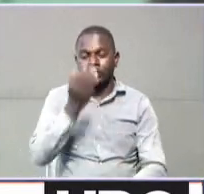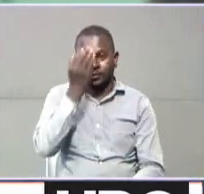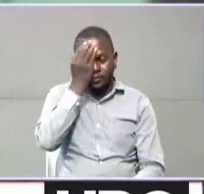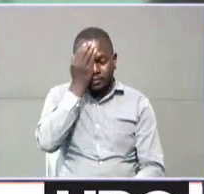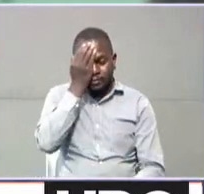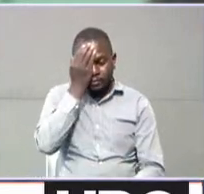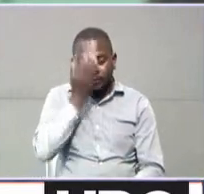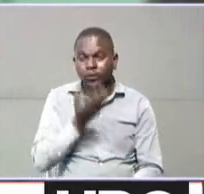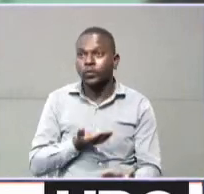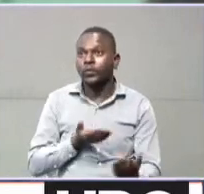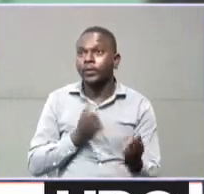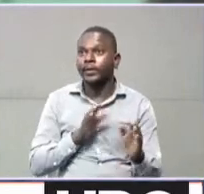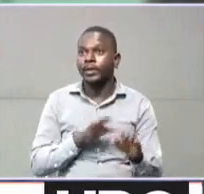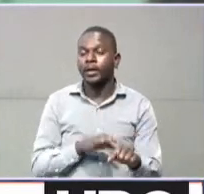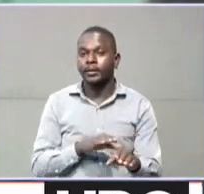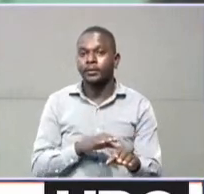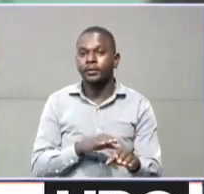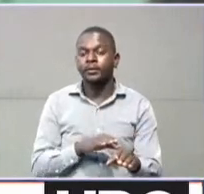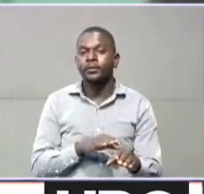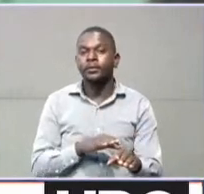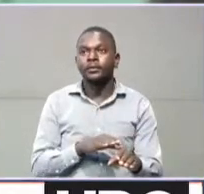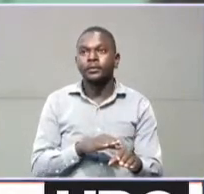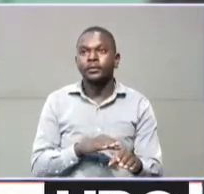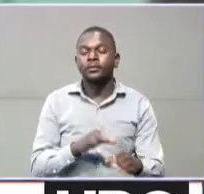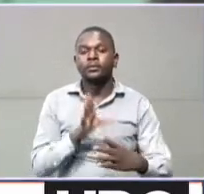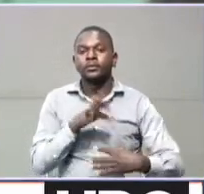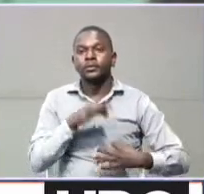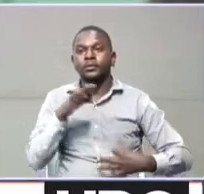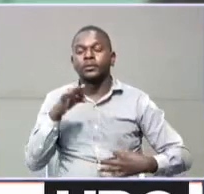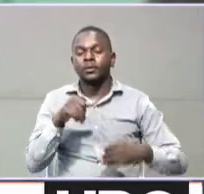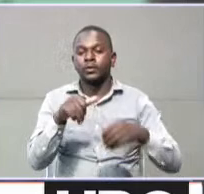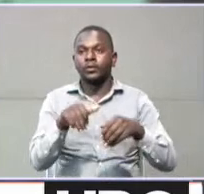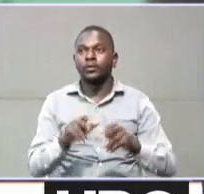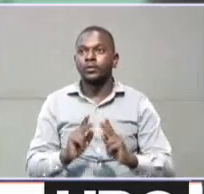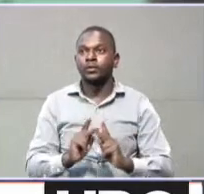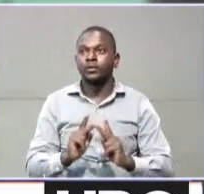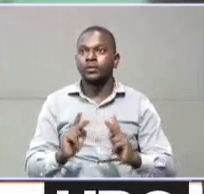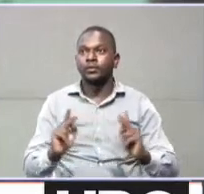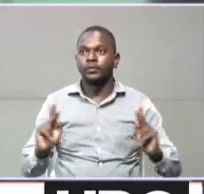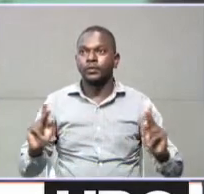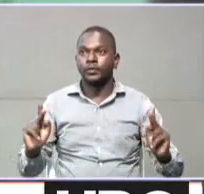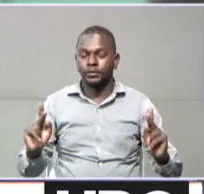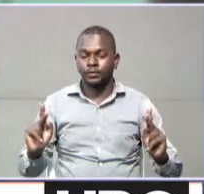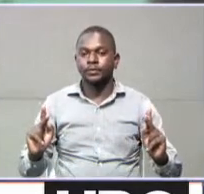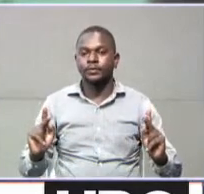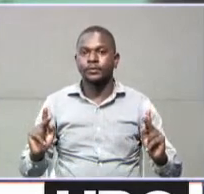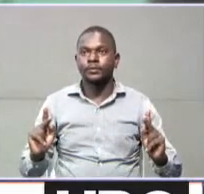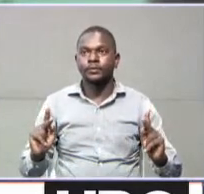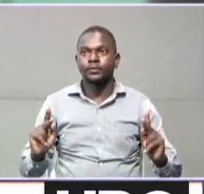who lost his life may he so rest in eternal peace